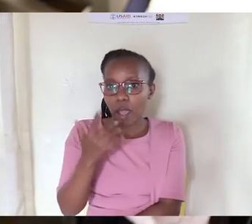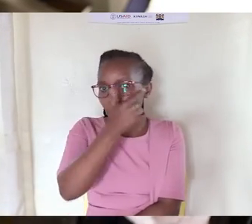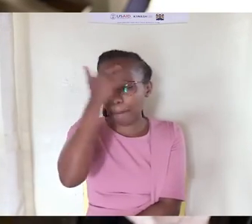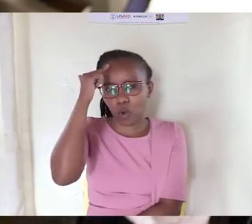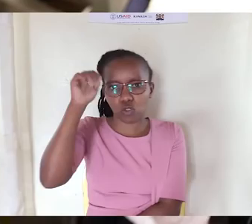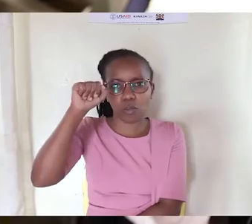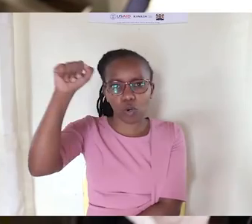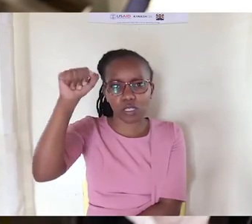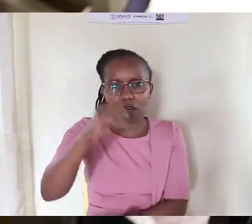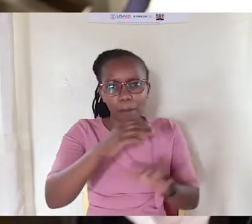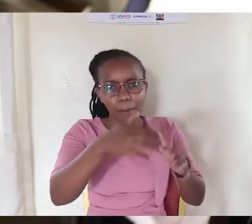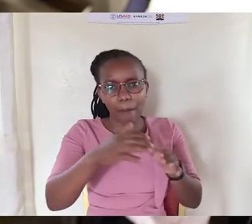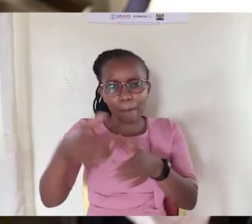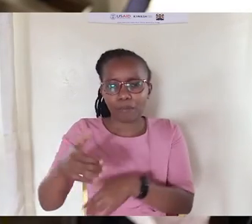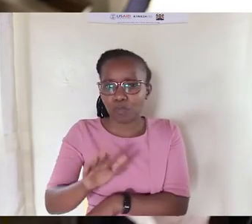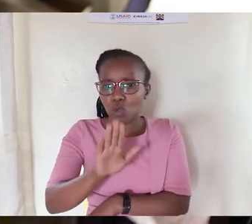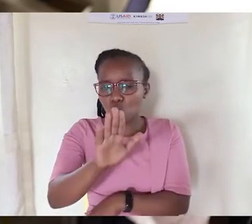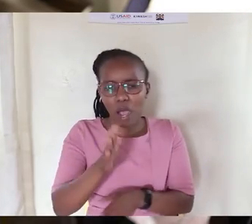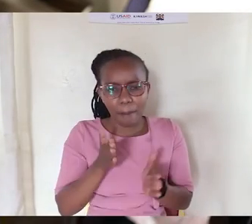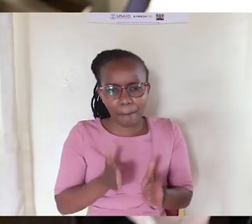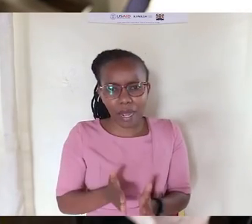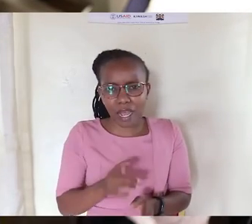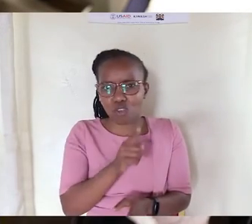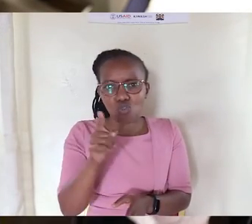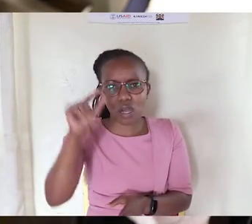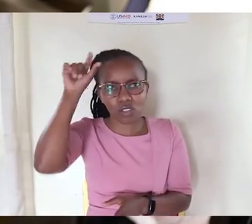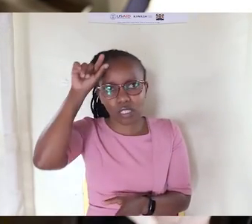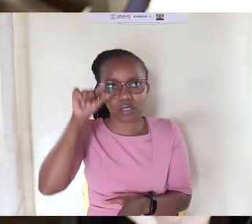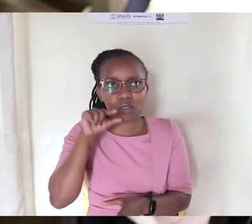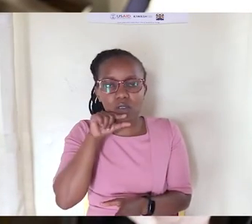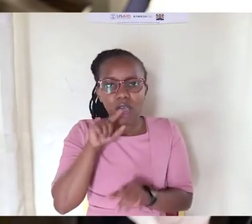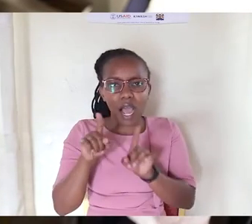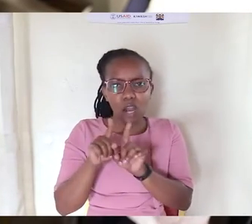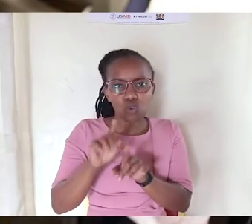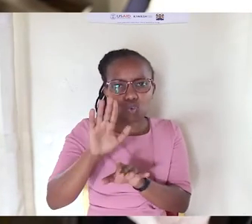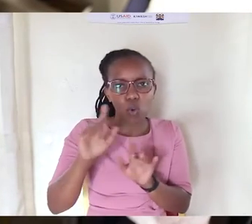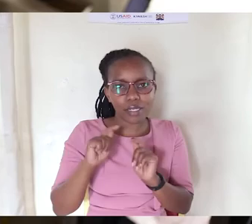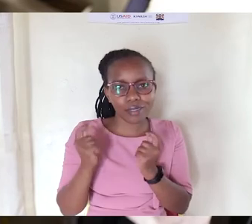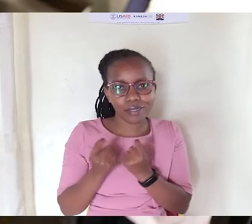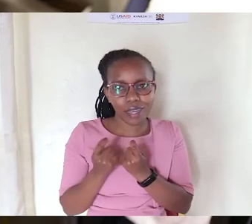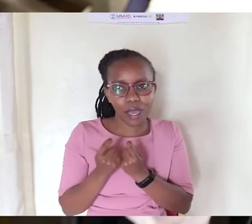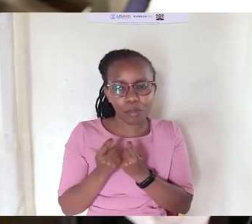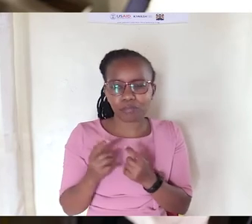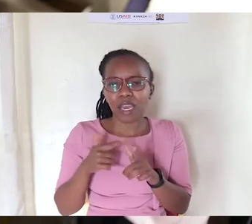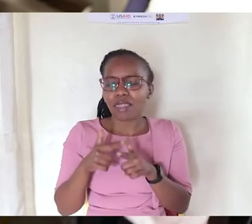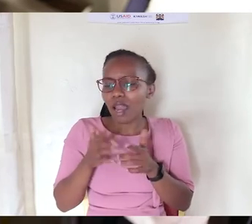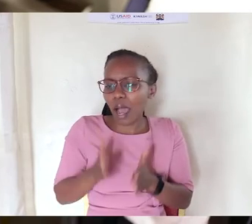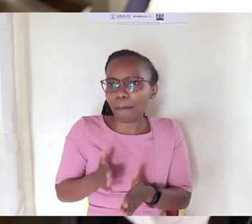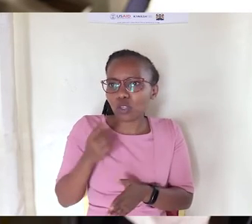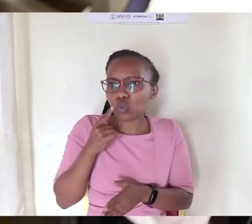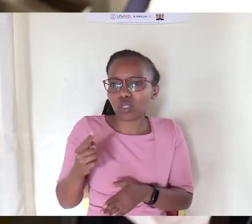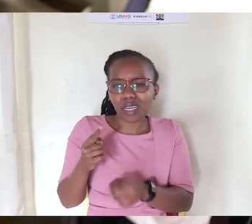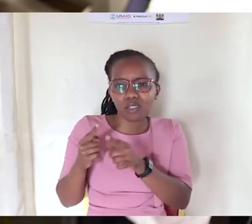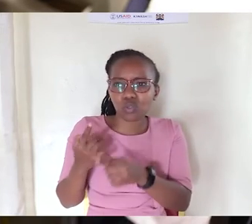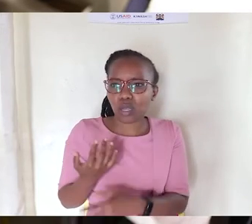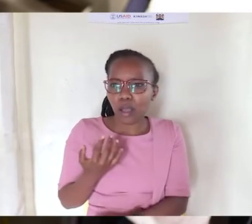affiliation, your identity, your gender, and your ethnicity. And somebody tells you, you either